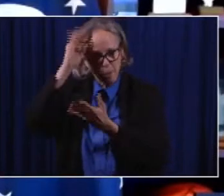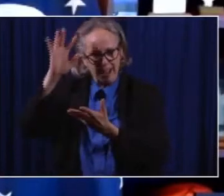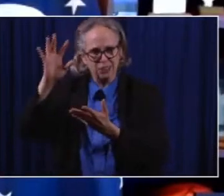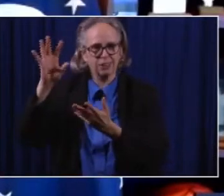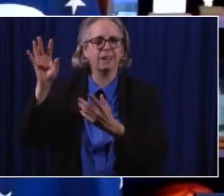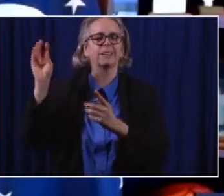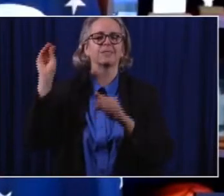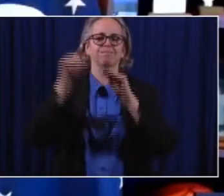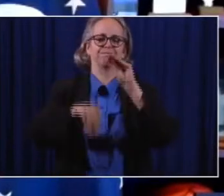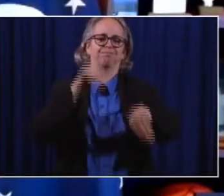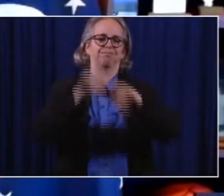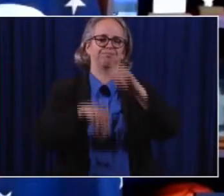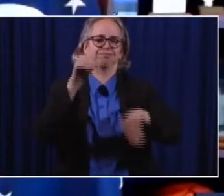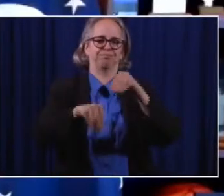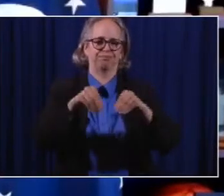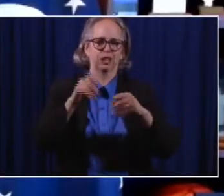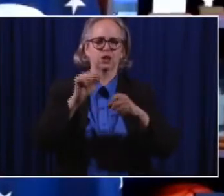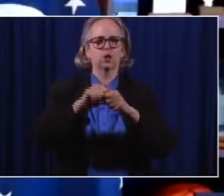enabled us to create the